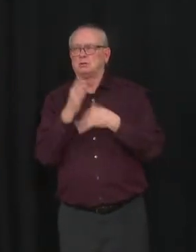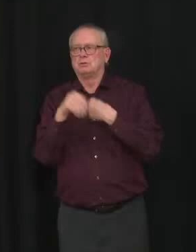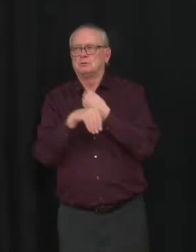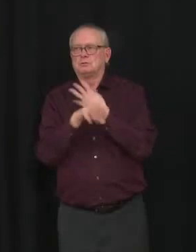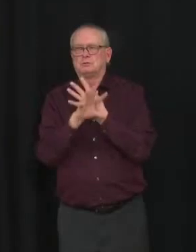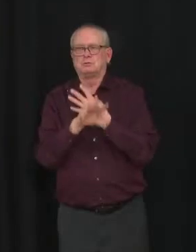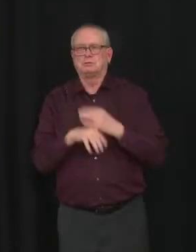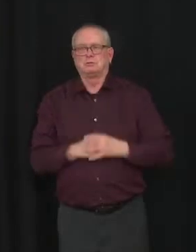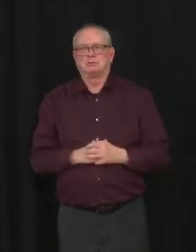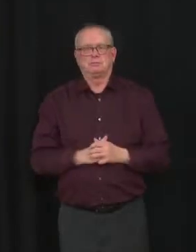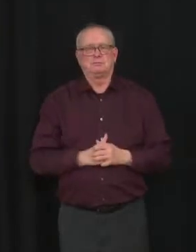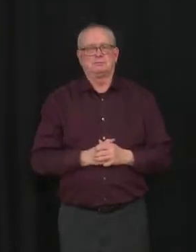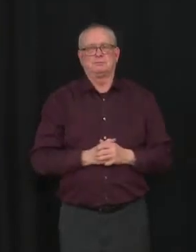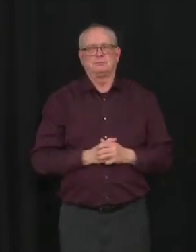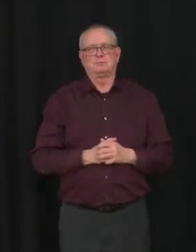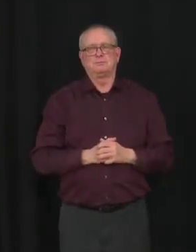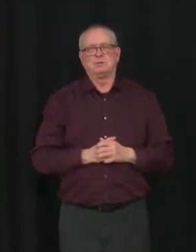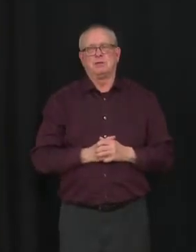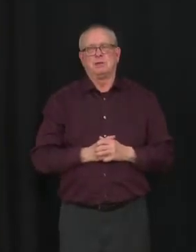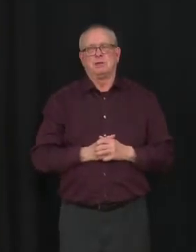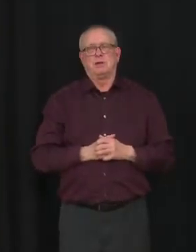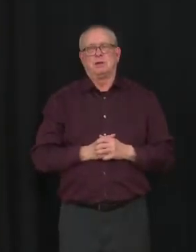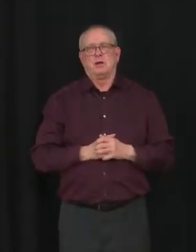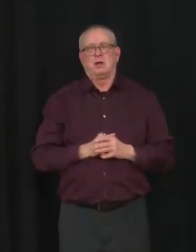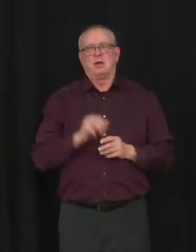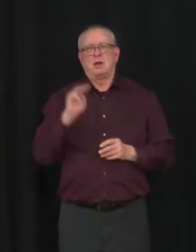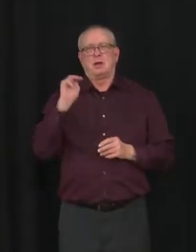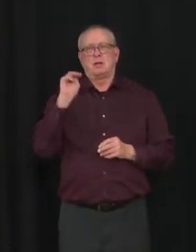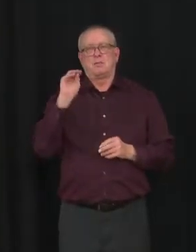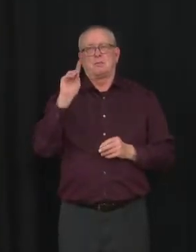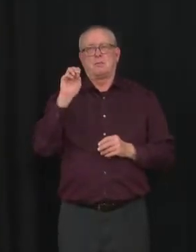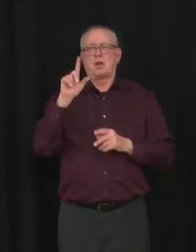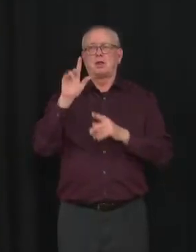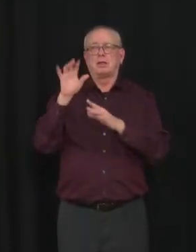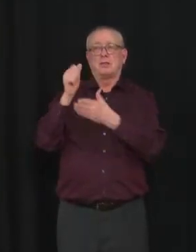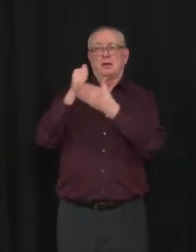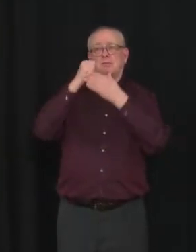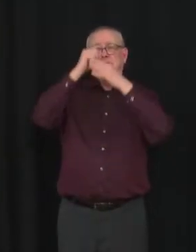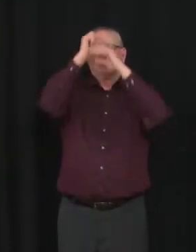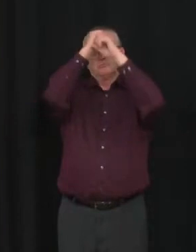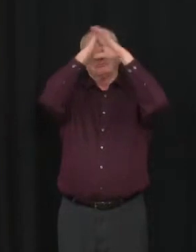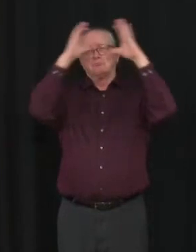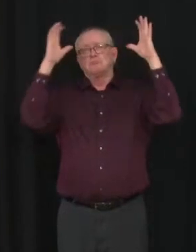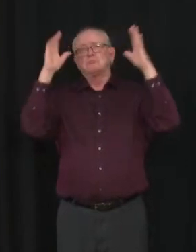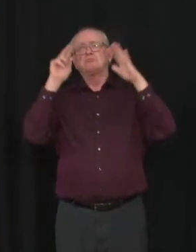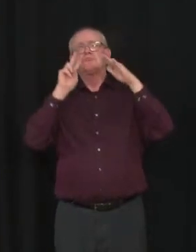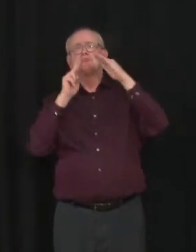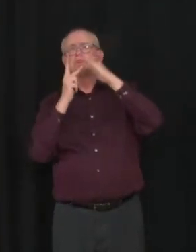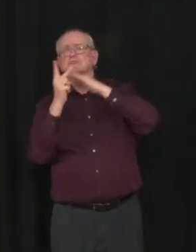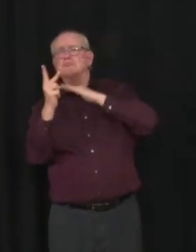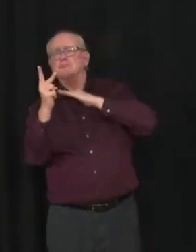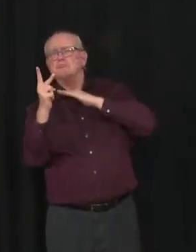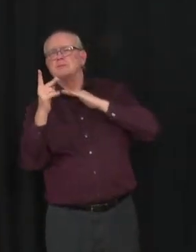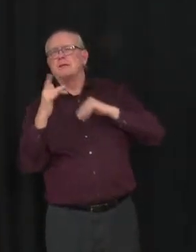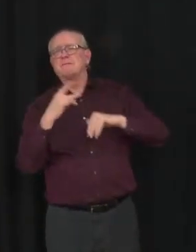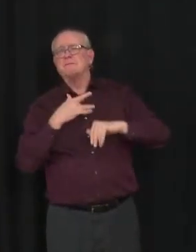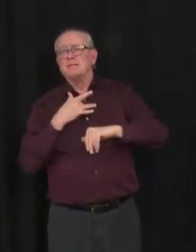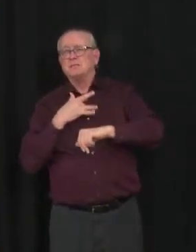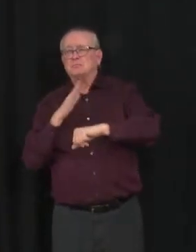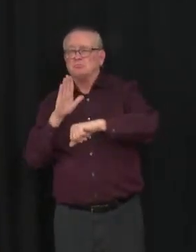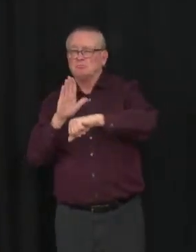I would say that models give us a sense of the possible future, and I would say that we should be very concerned about the future with